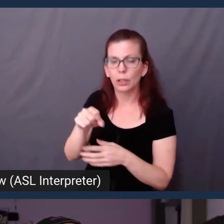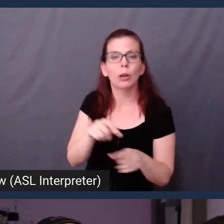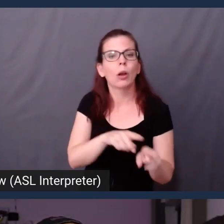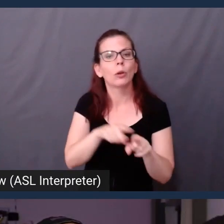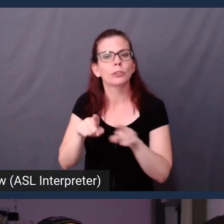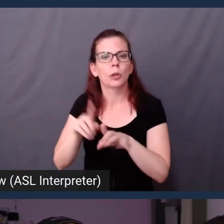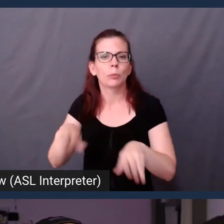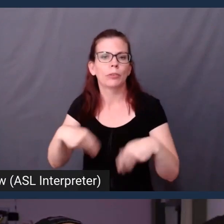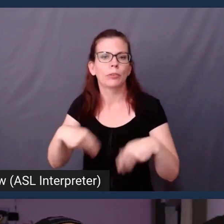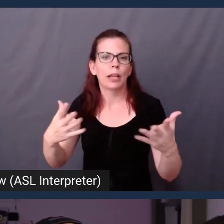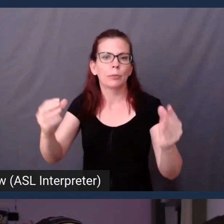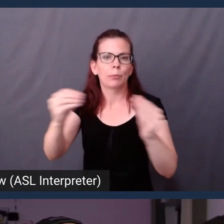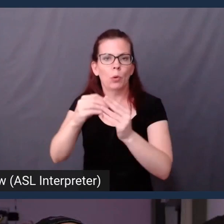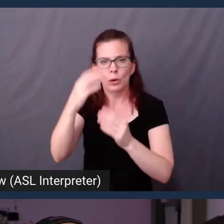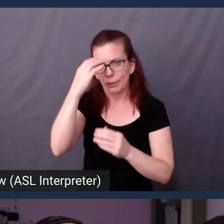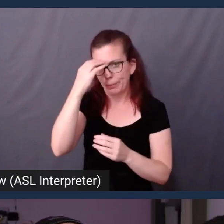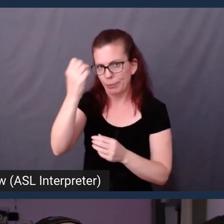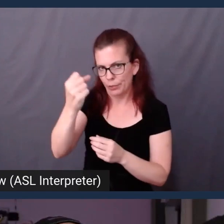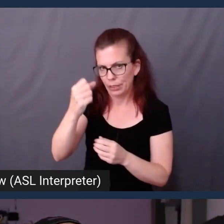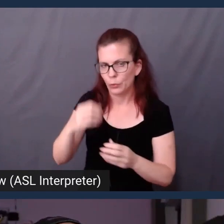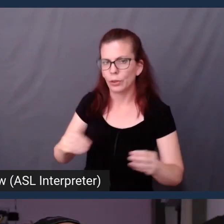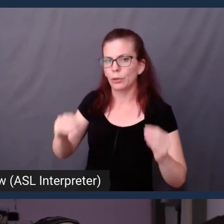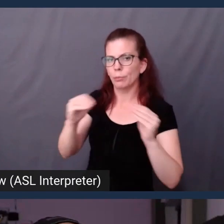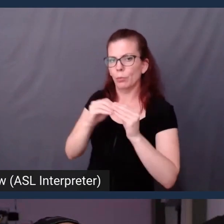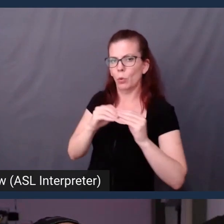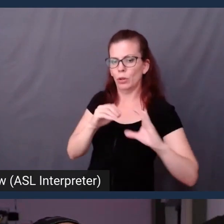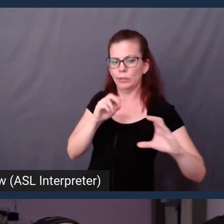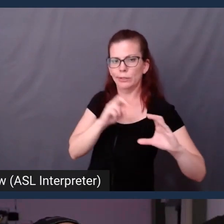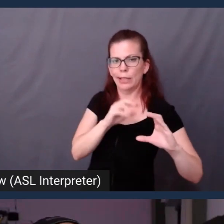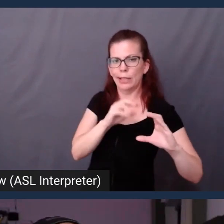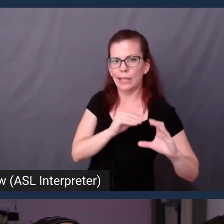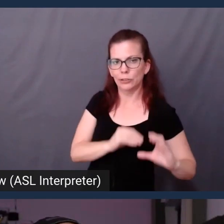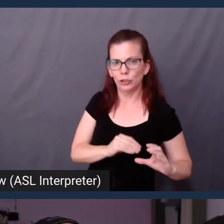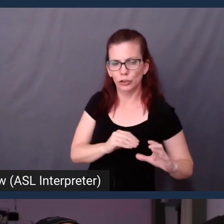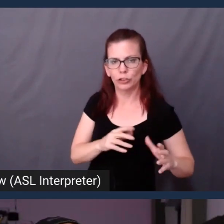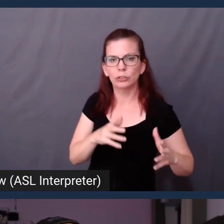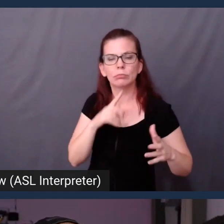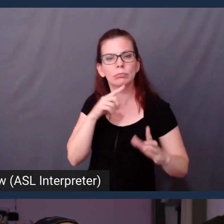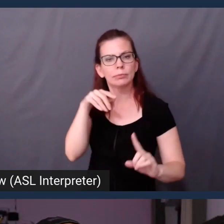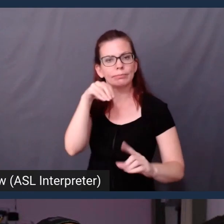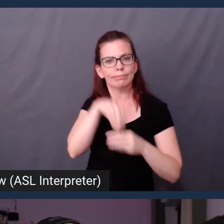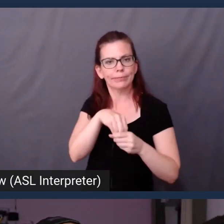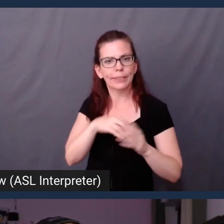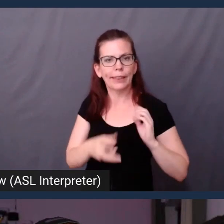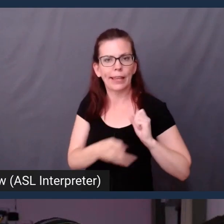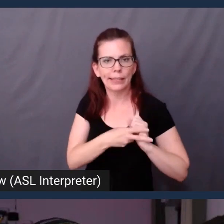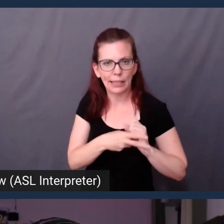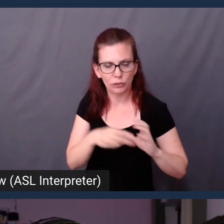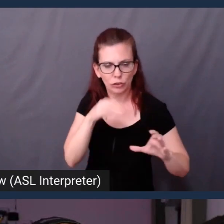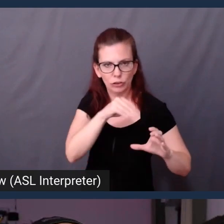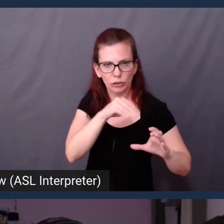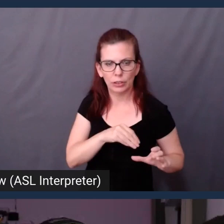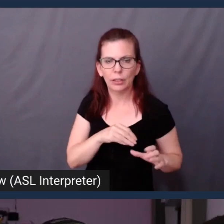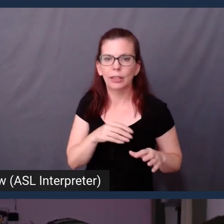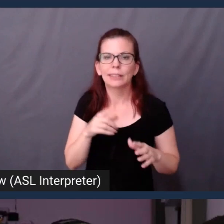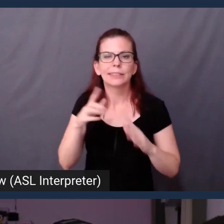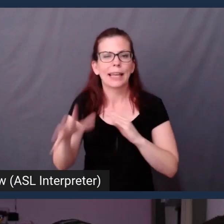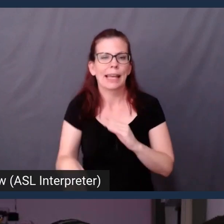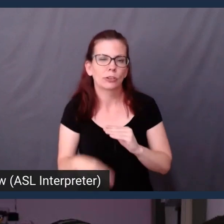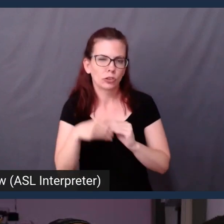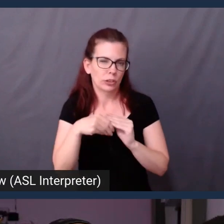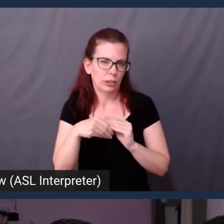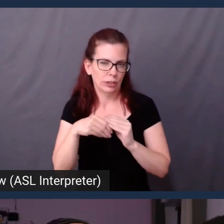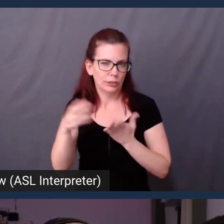memory. So there is more cache more values could be written into cache. And because there is additional servers